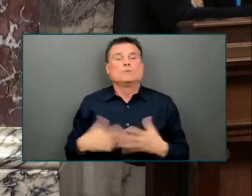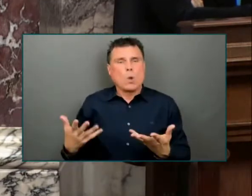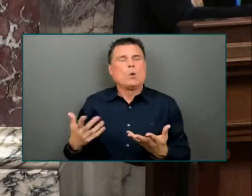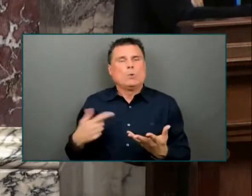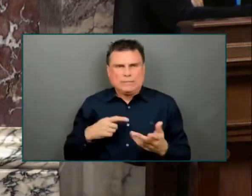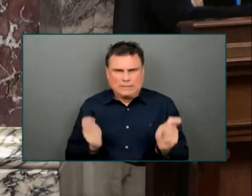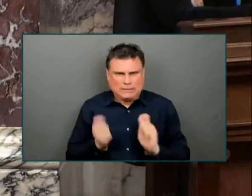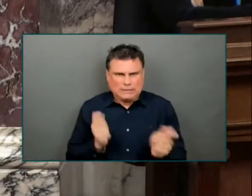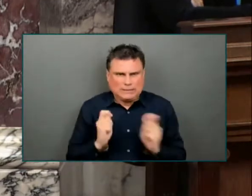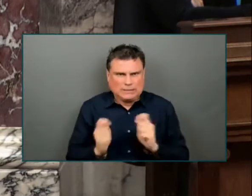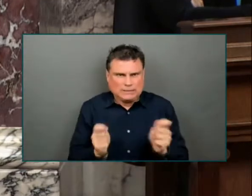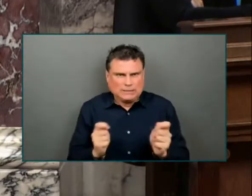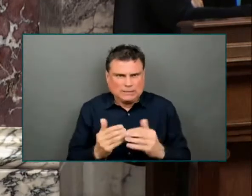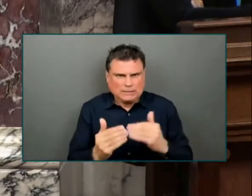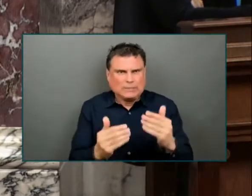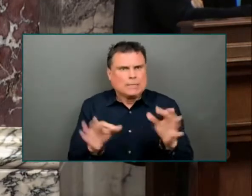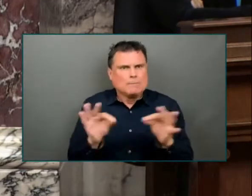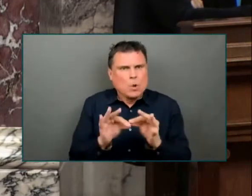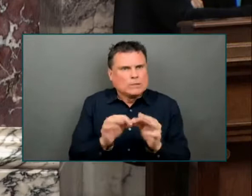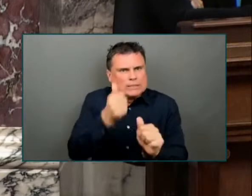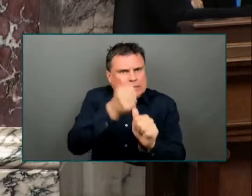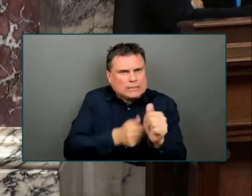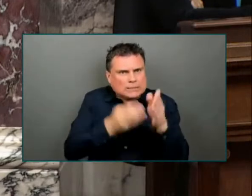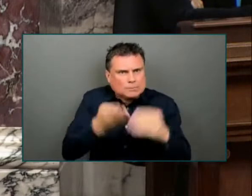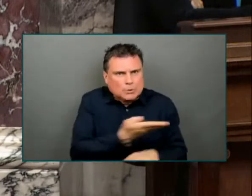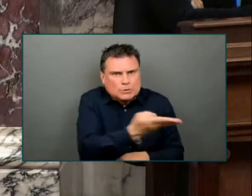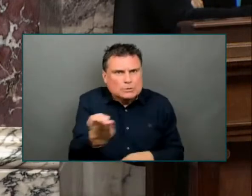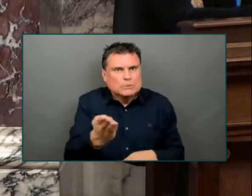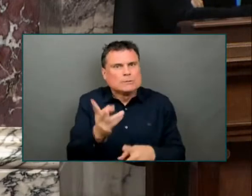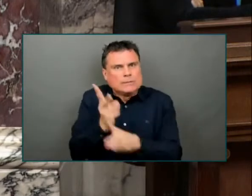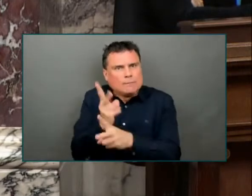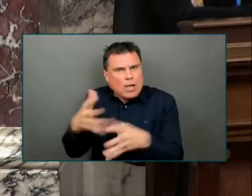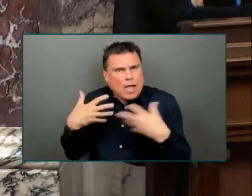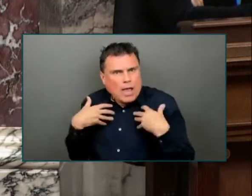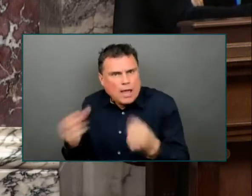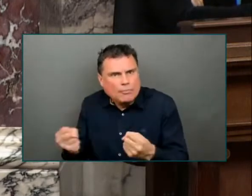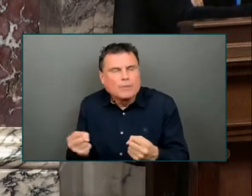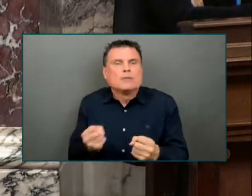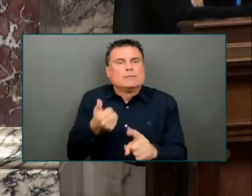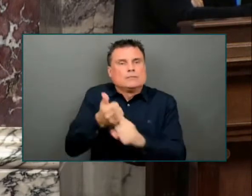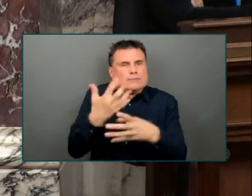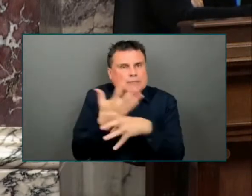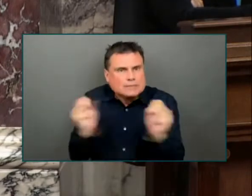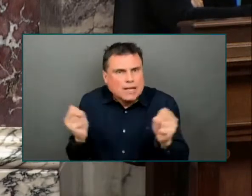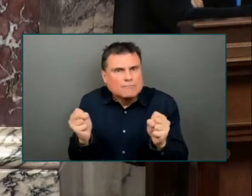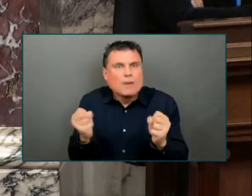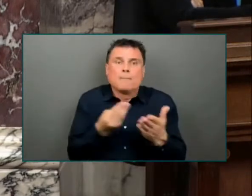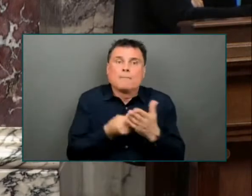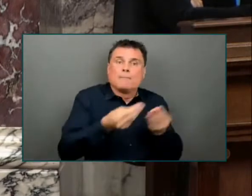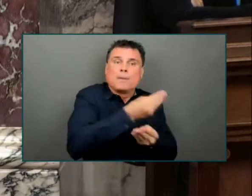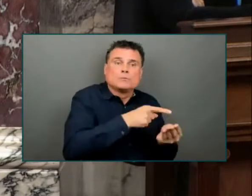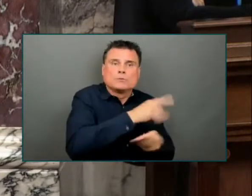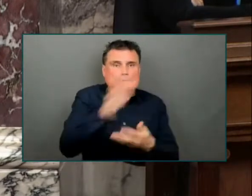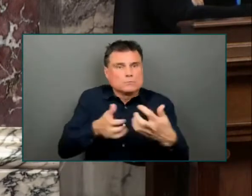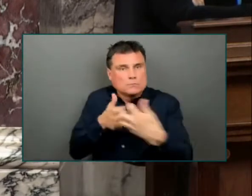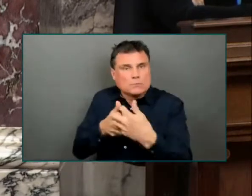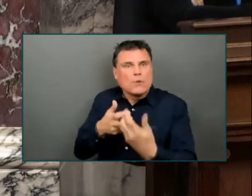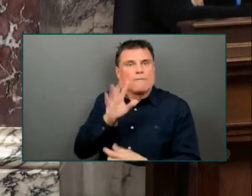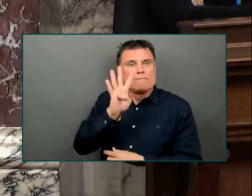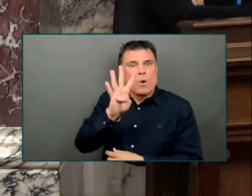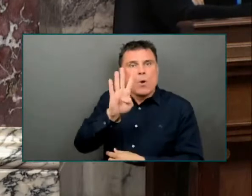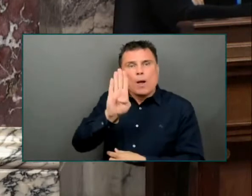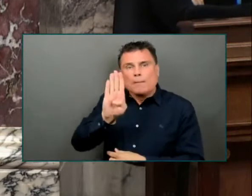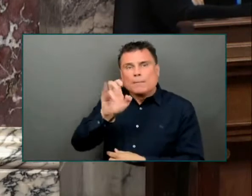Budget 2021 delivers $4 billion over the next 3 years to help keep people safe from COVID-19 today,